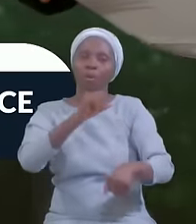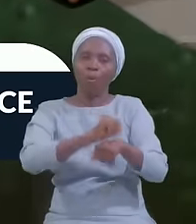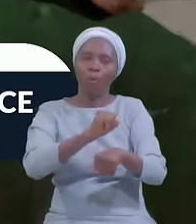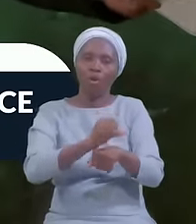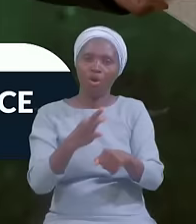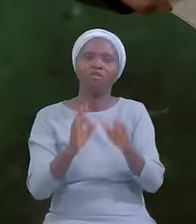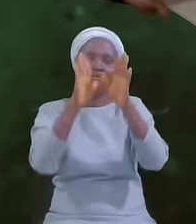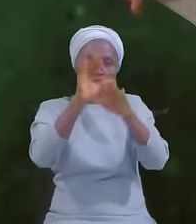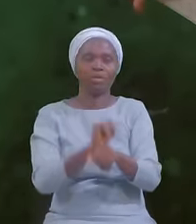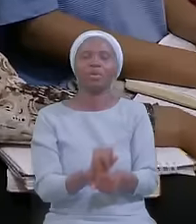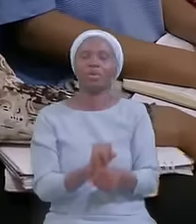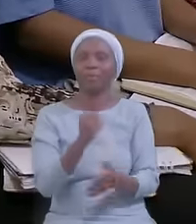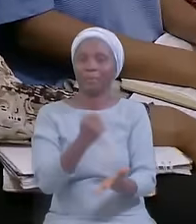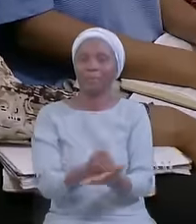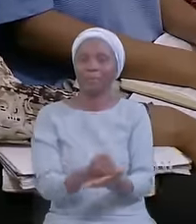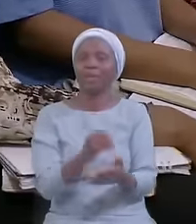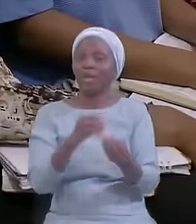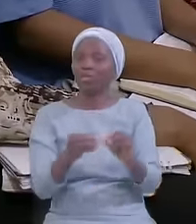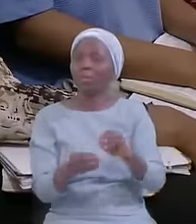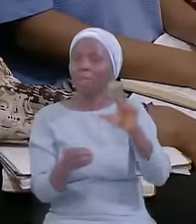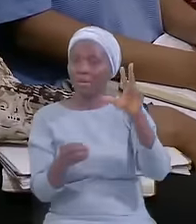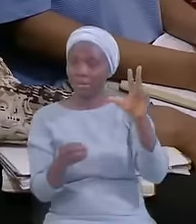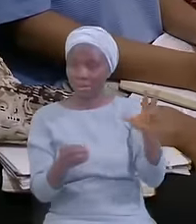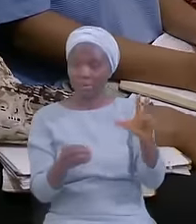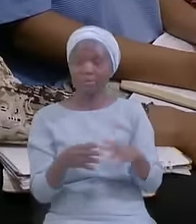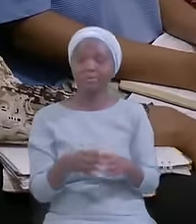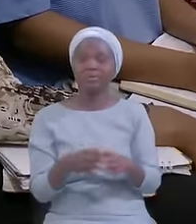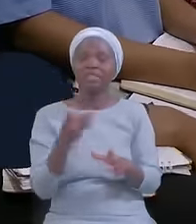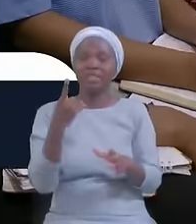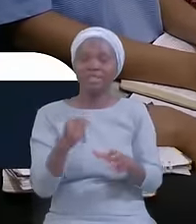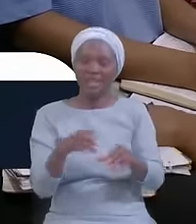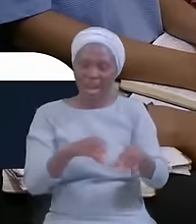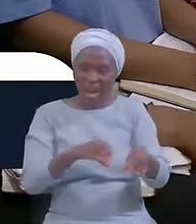the miracle. Number three is the activated wonder.